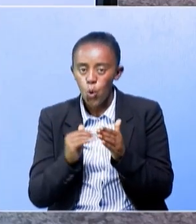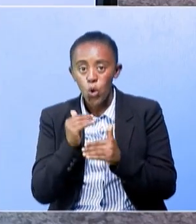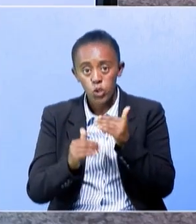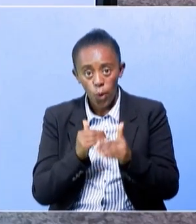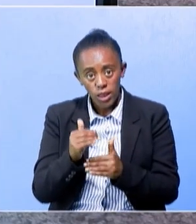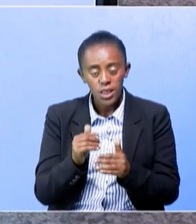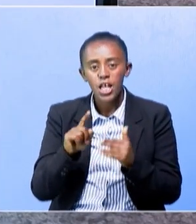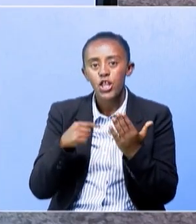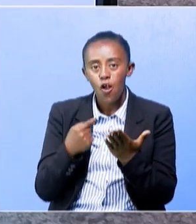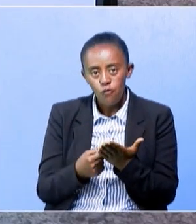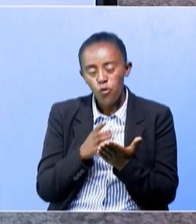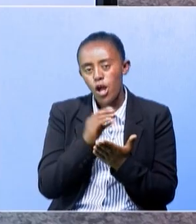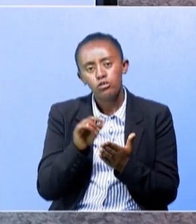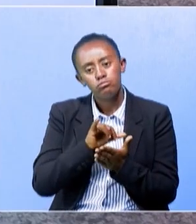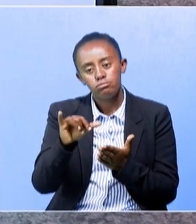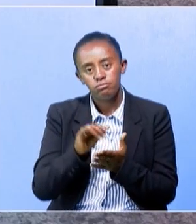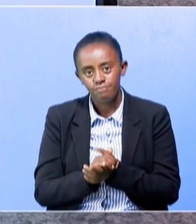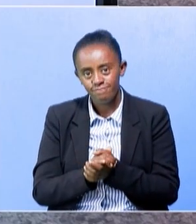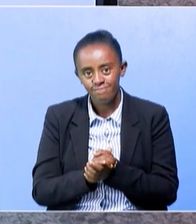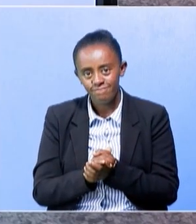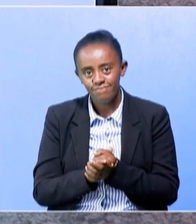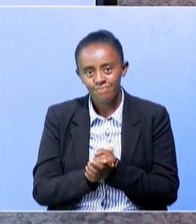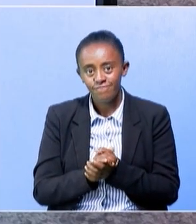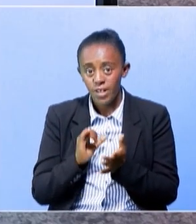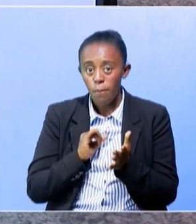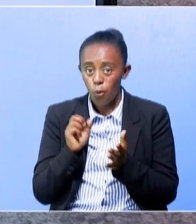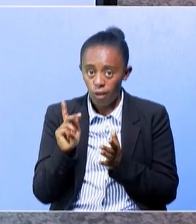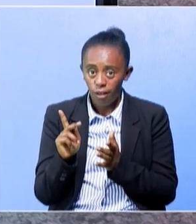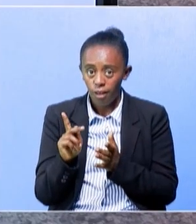consequently, therefore, and so forth. Am I okay?